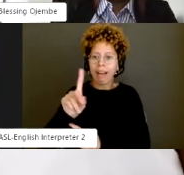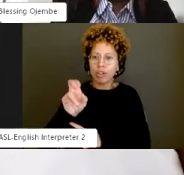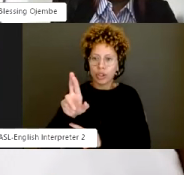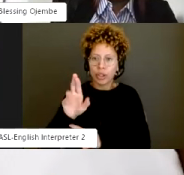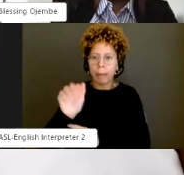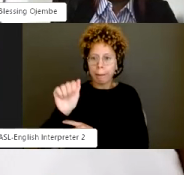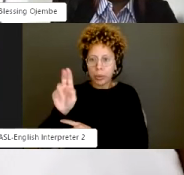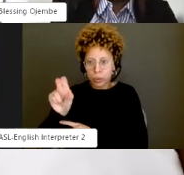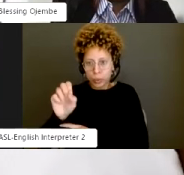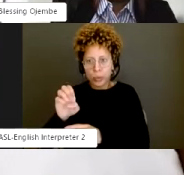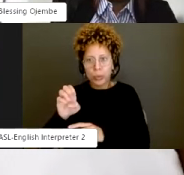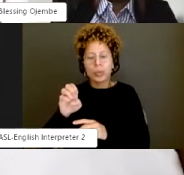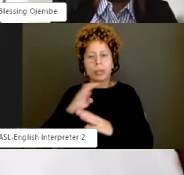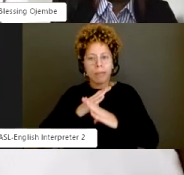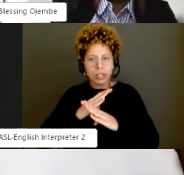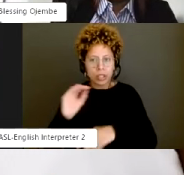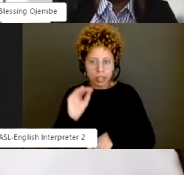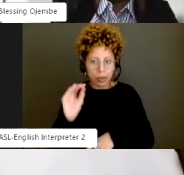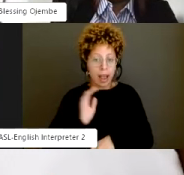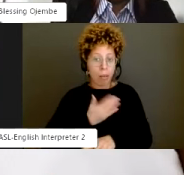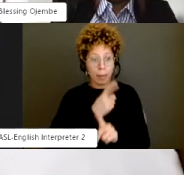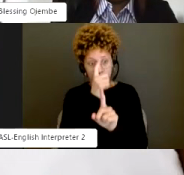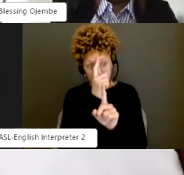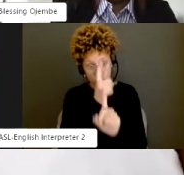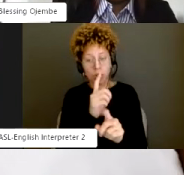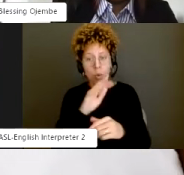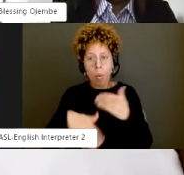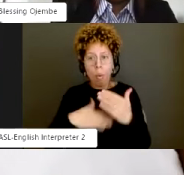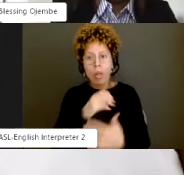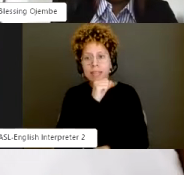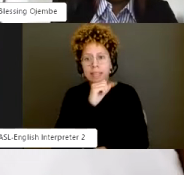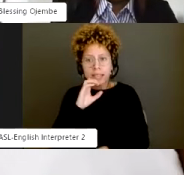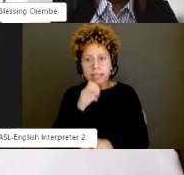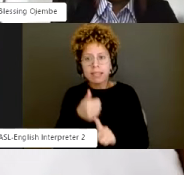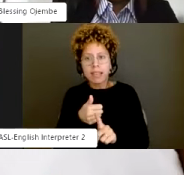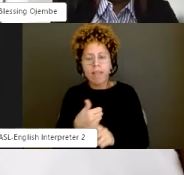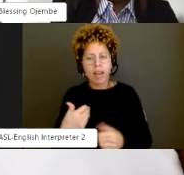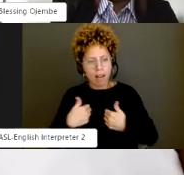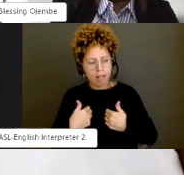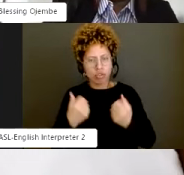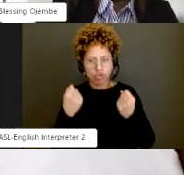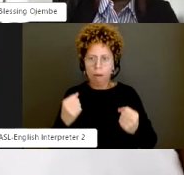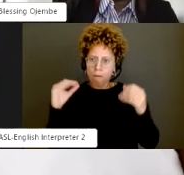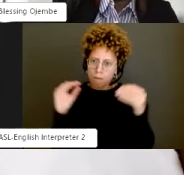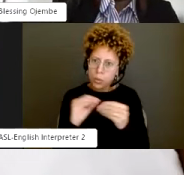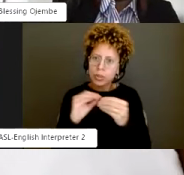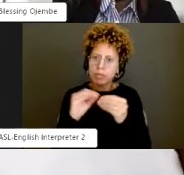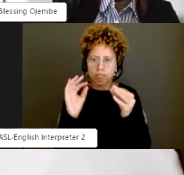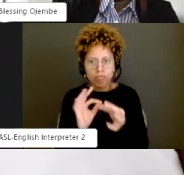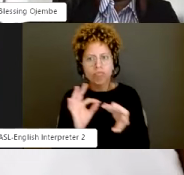our mission to ensure that all seniors have a strong voice, are safe and respected. And in